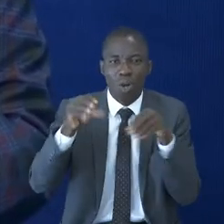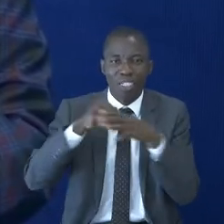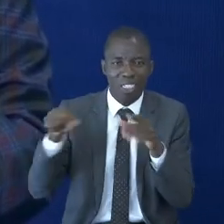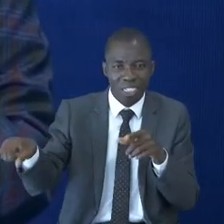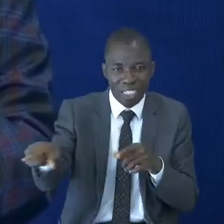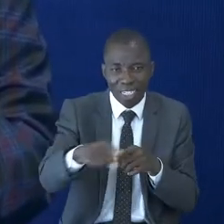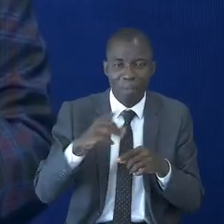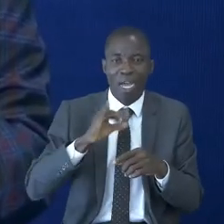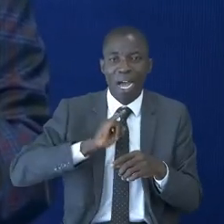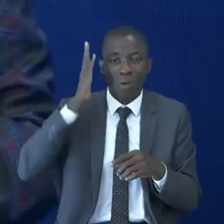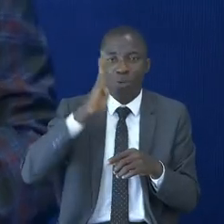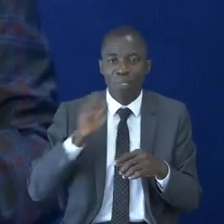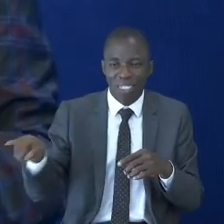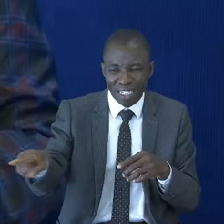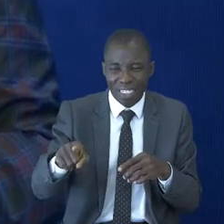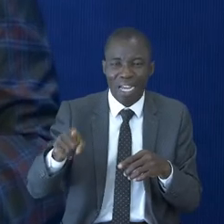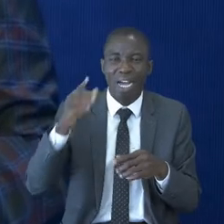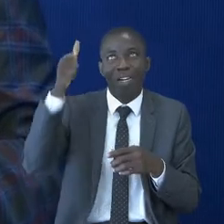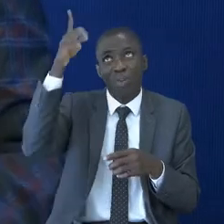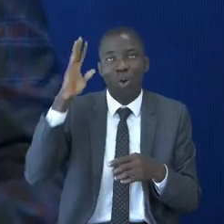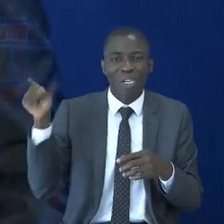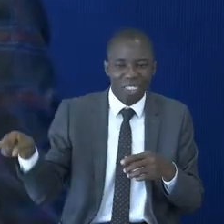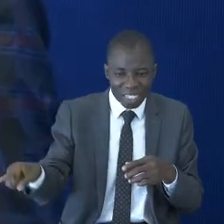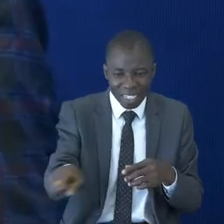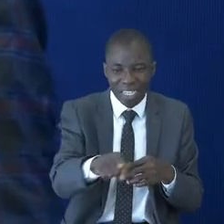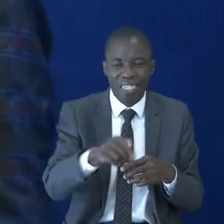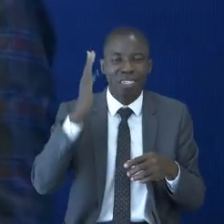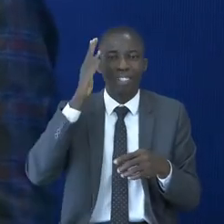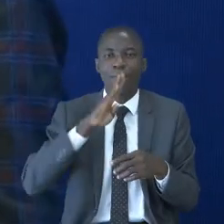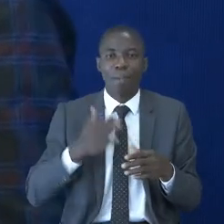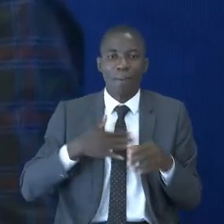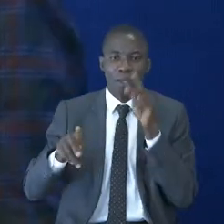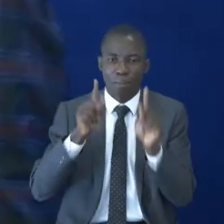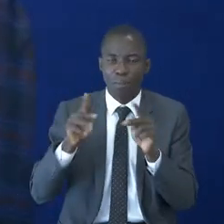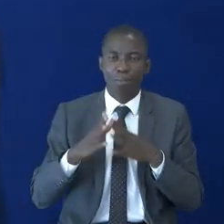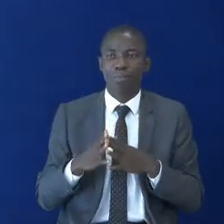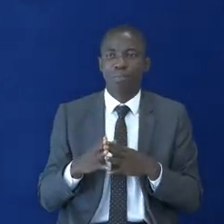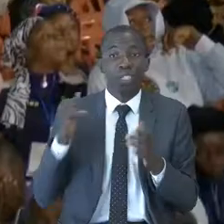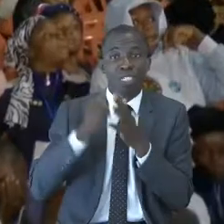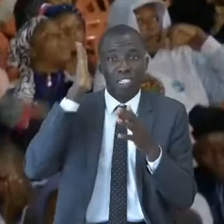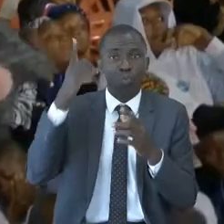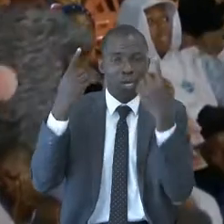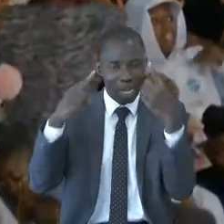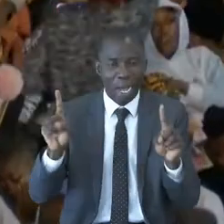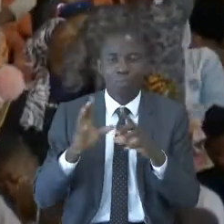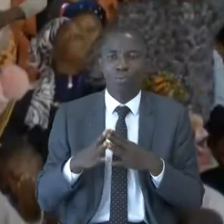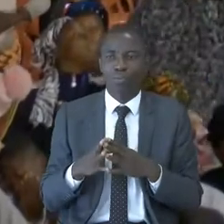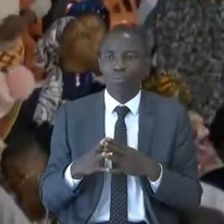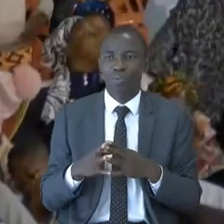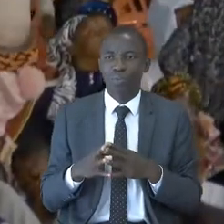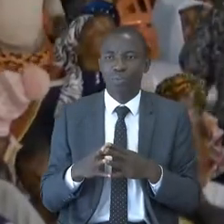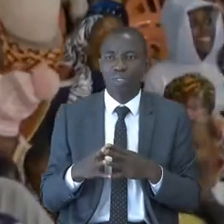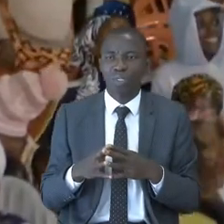their God and they shall be my people. It will happen. You'll